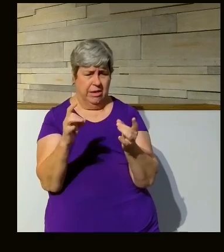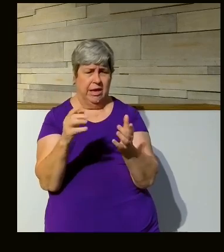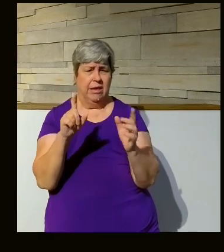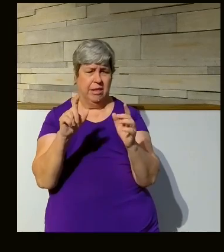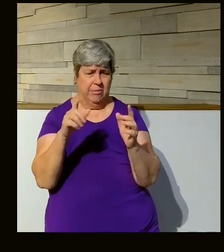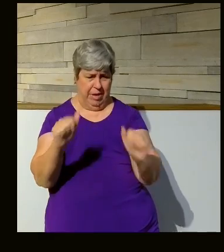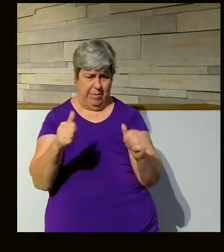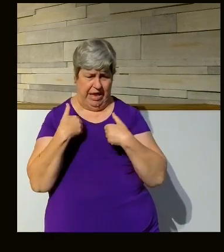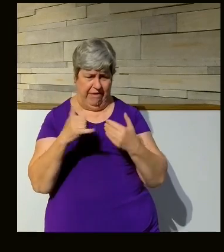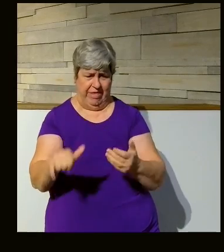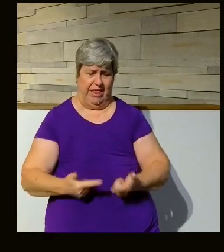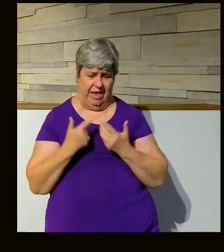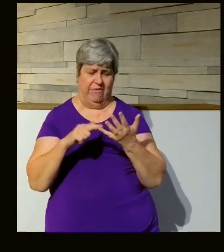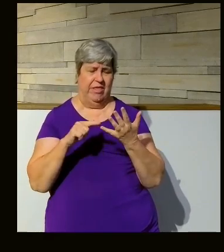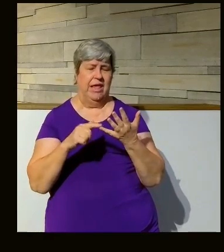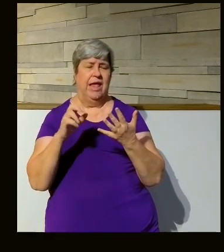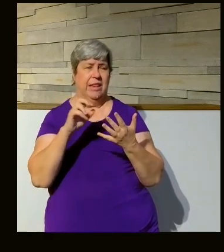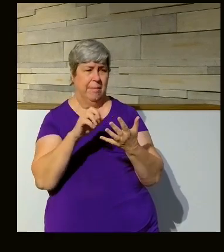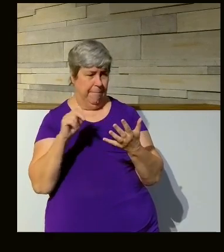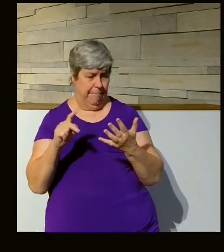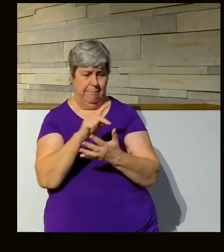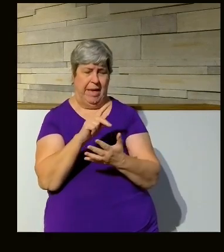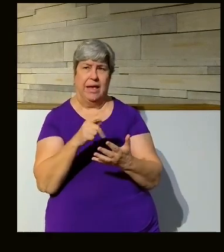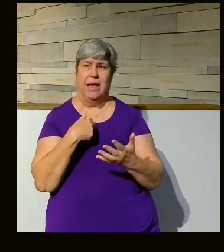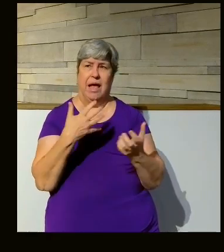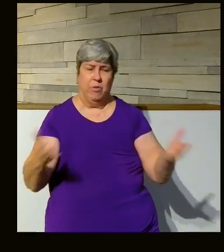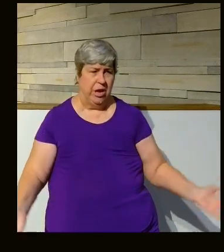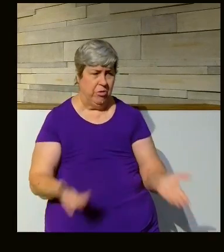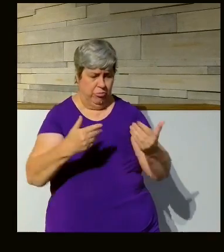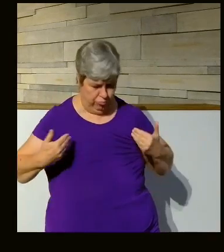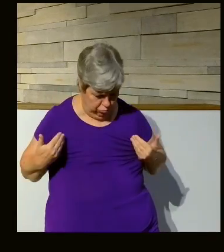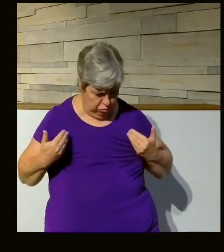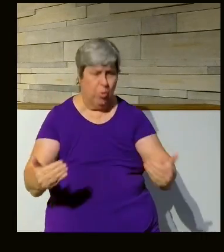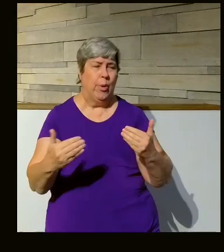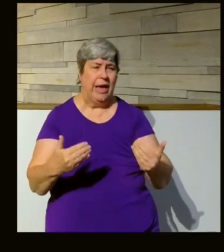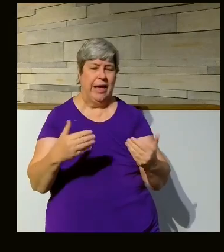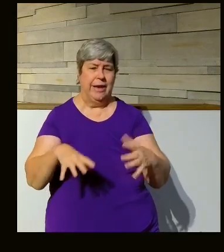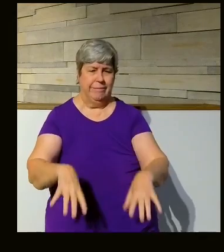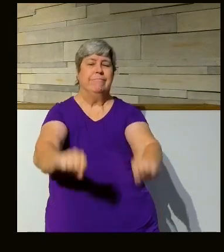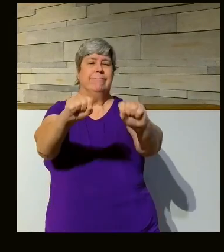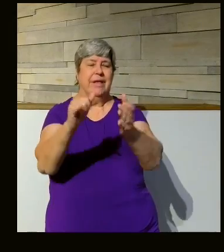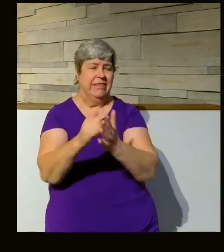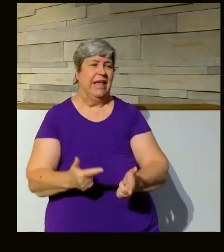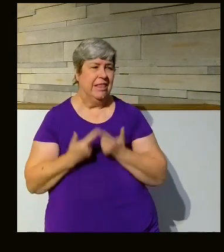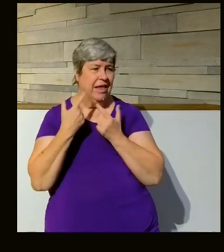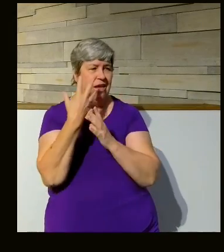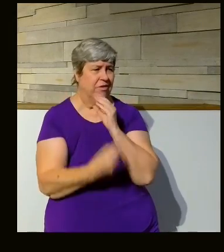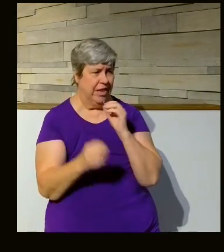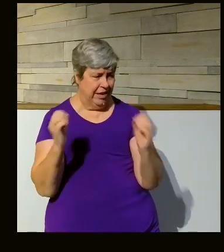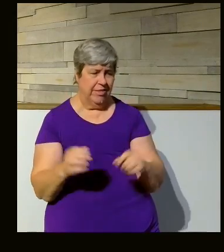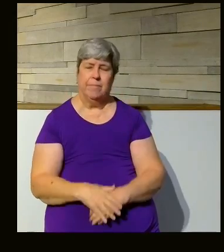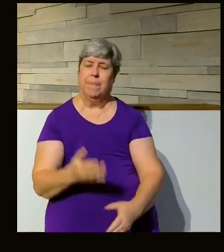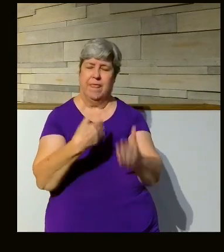this life? And then our conclusion, we're going to come back to just, I want to encourage you to step into the life lacking nothing. So